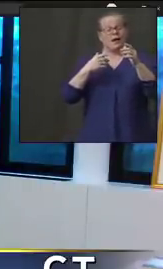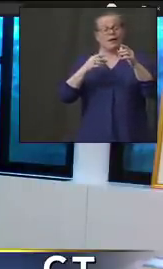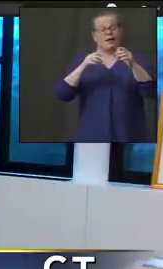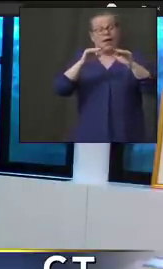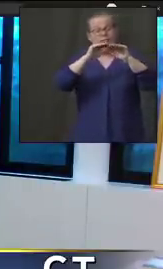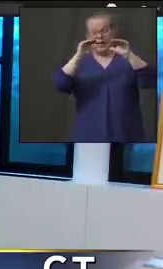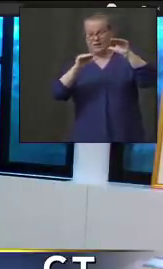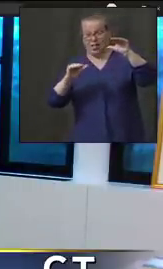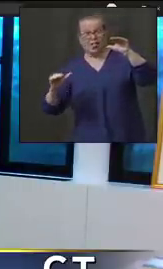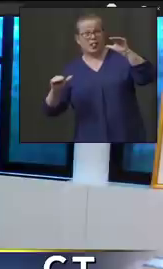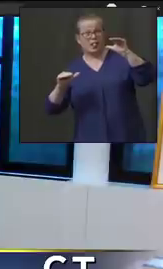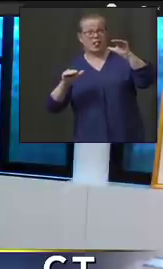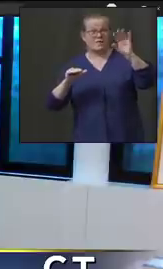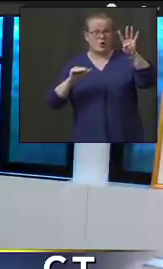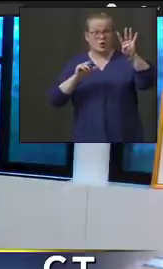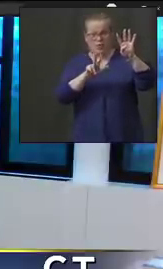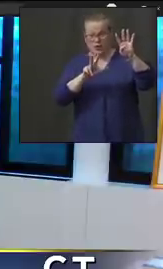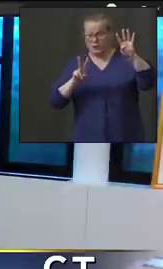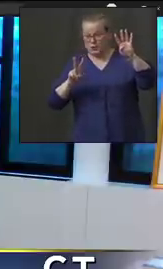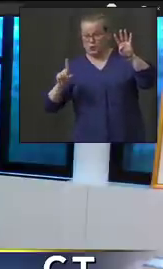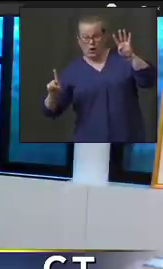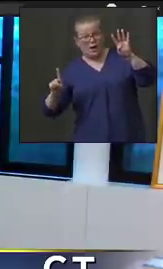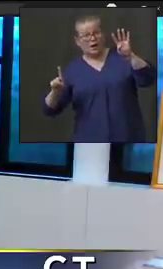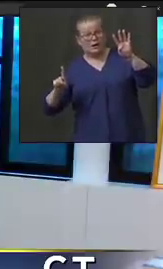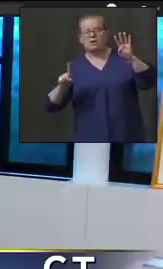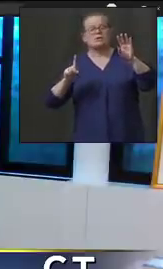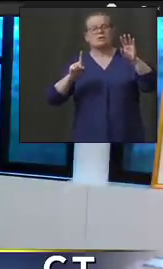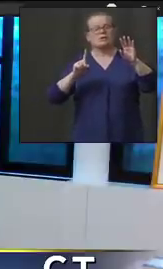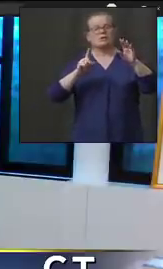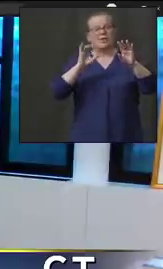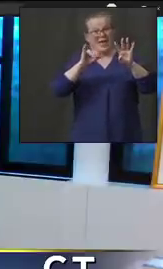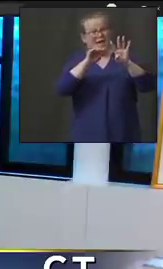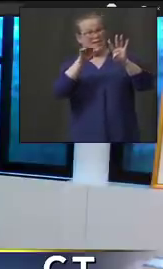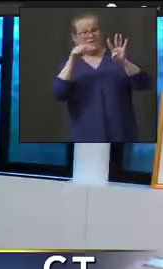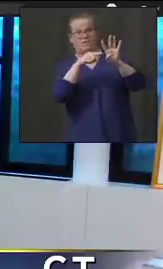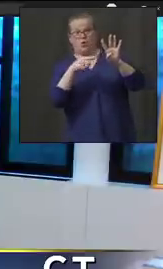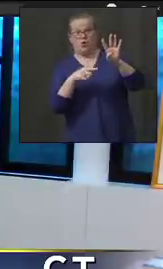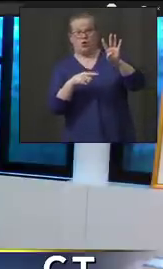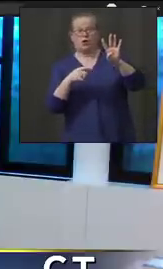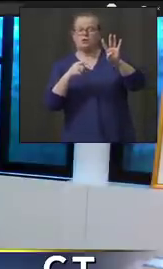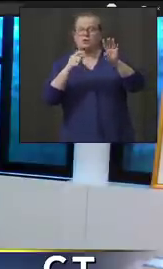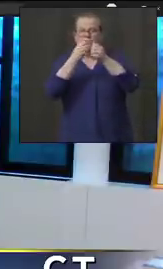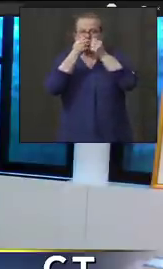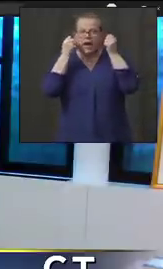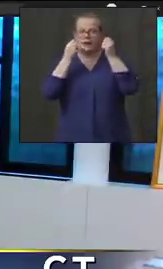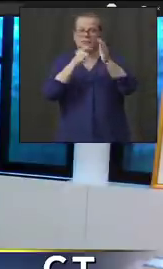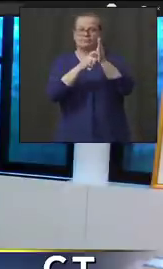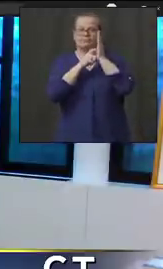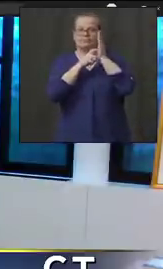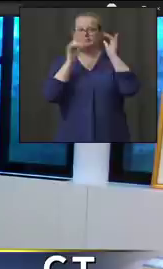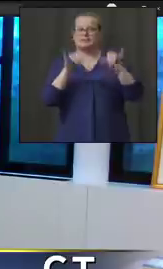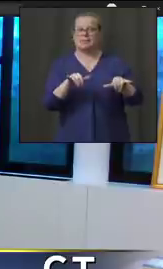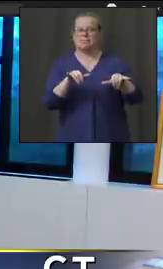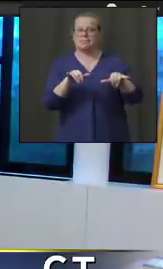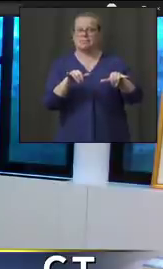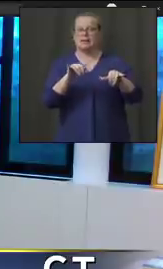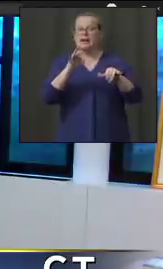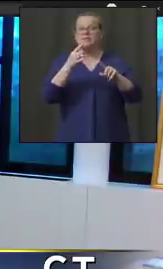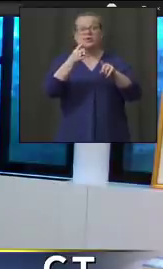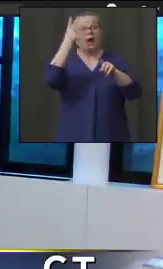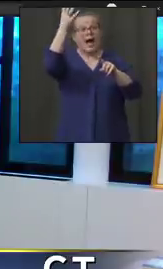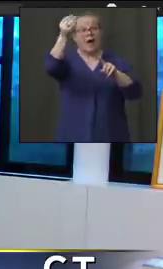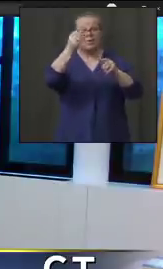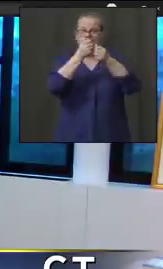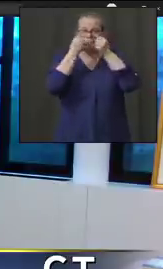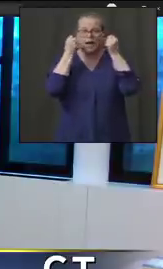very strict guidelines about wearing masks everywhere. If you leave the house, wear a mask. And so we will enforce it as part of this